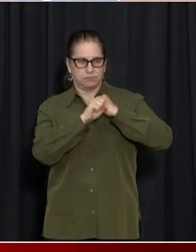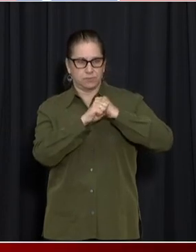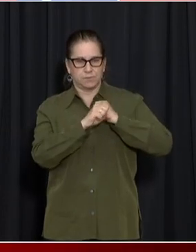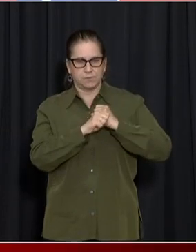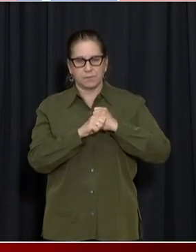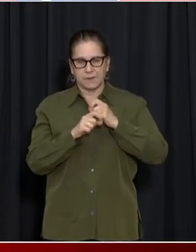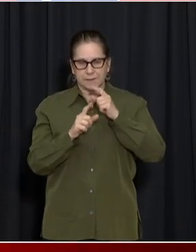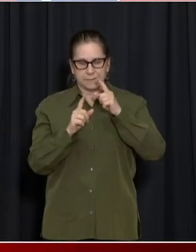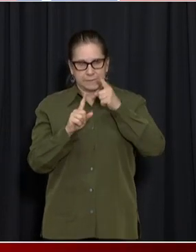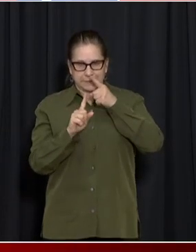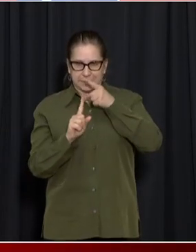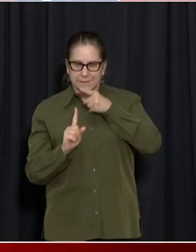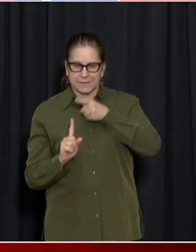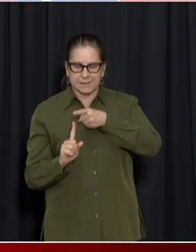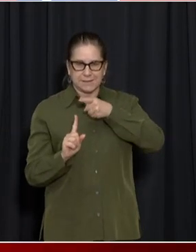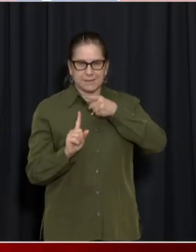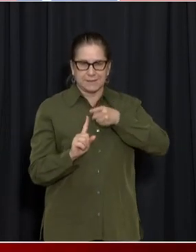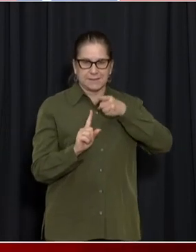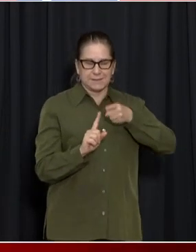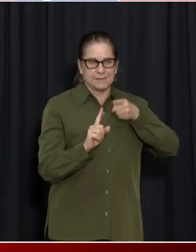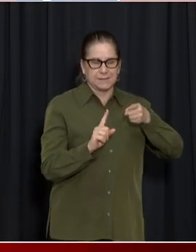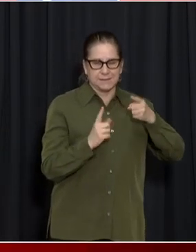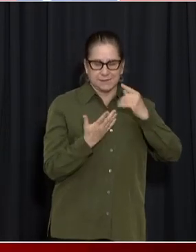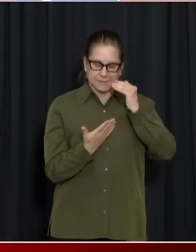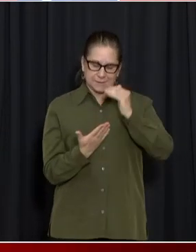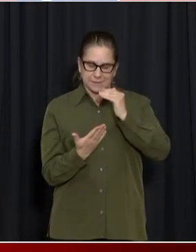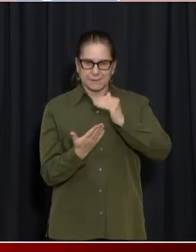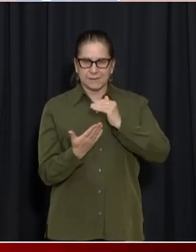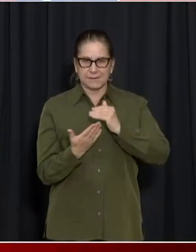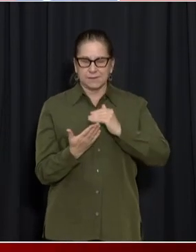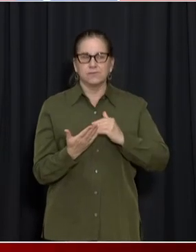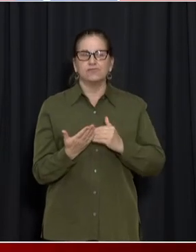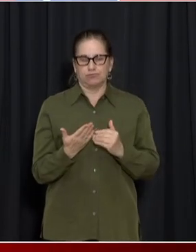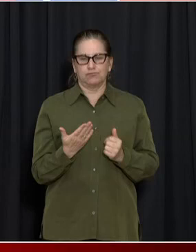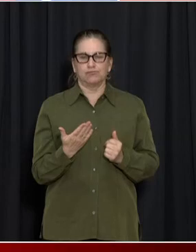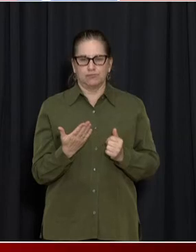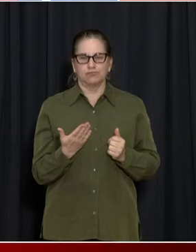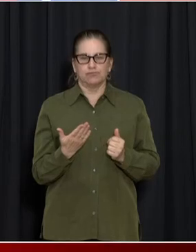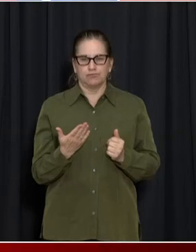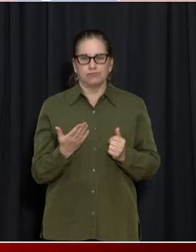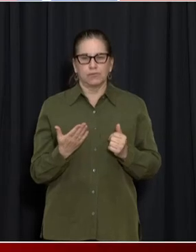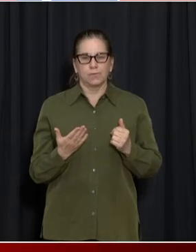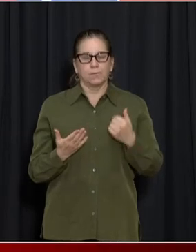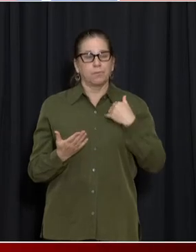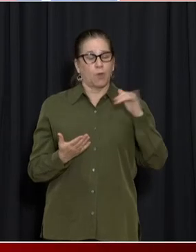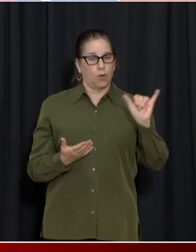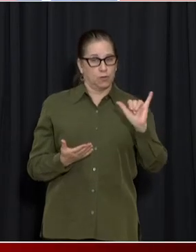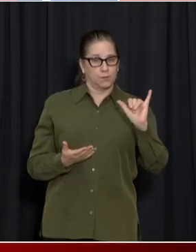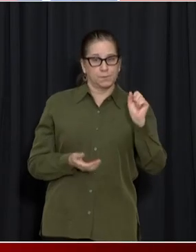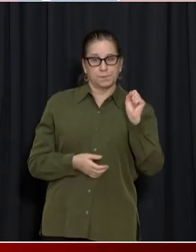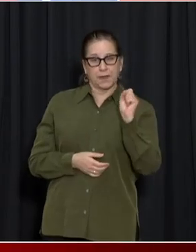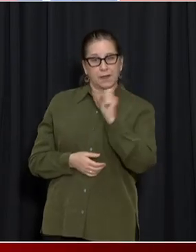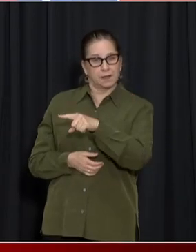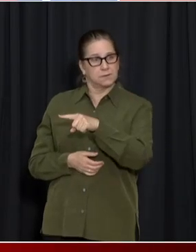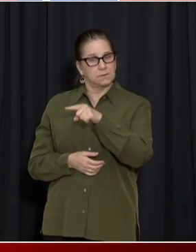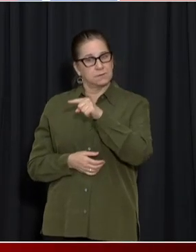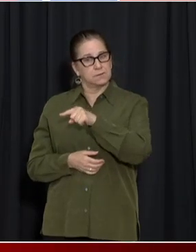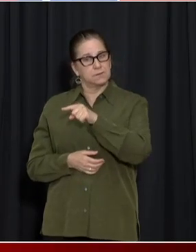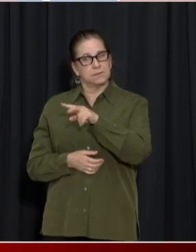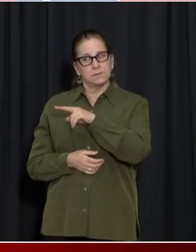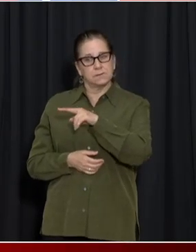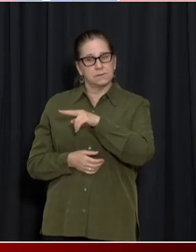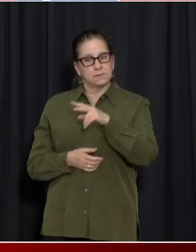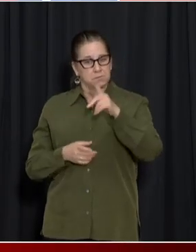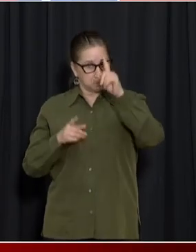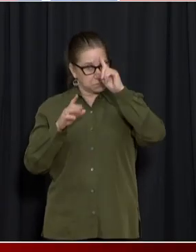excellence. And we also asked them to devote themselves to hearing from D.C. residents and businesses